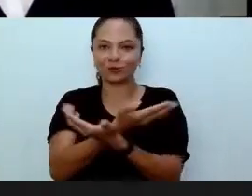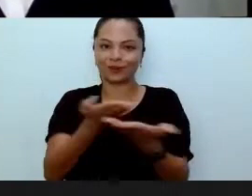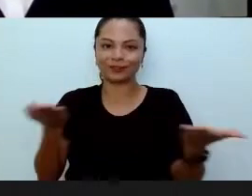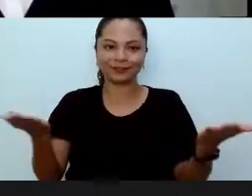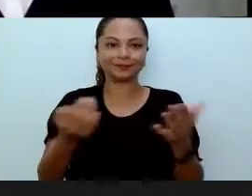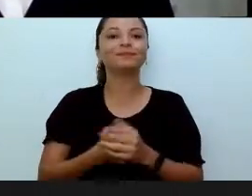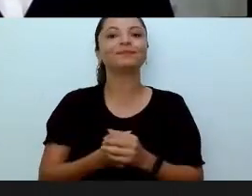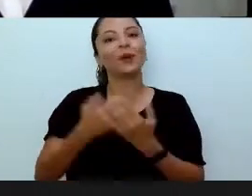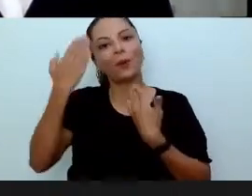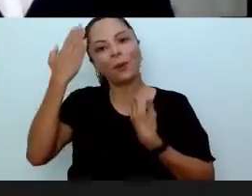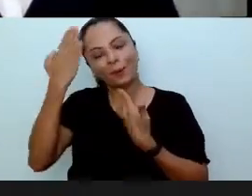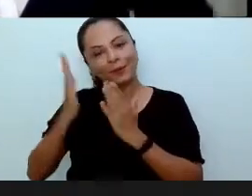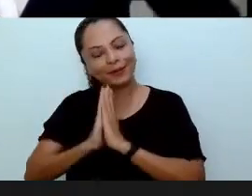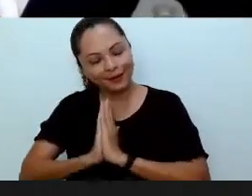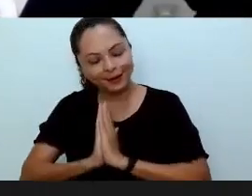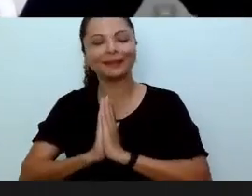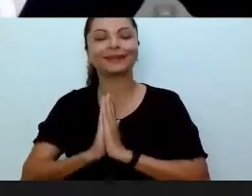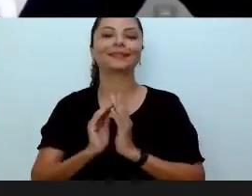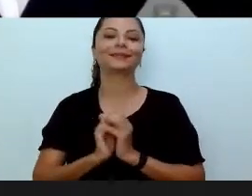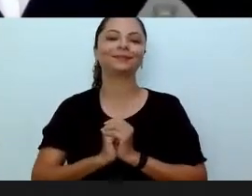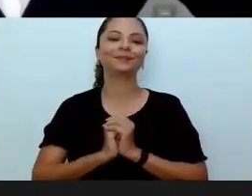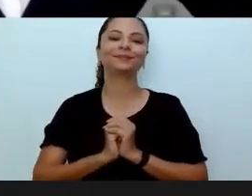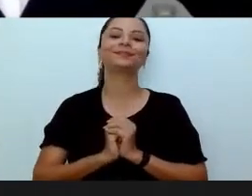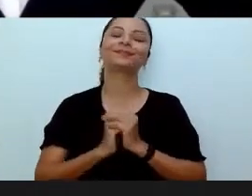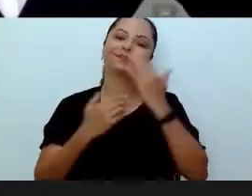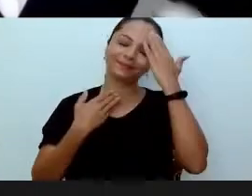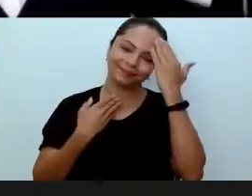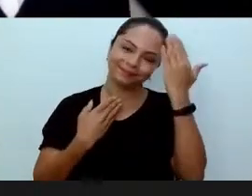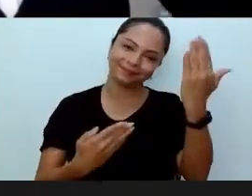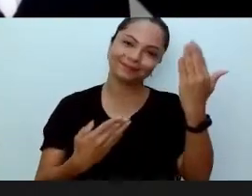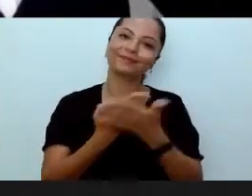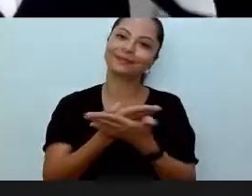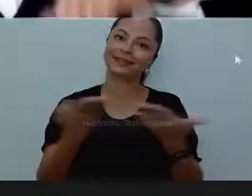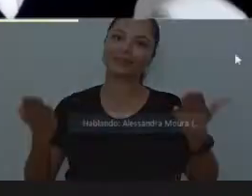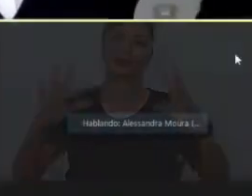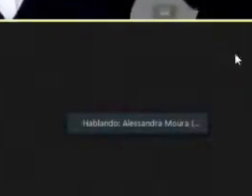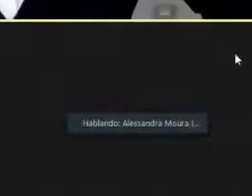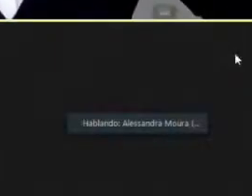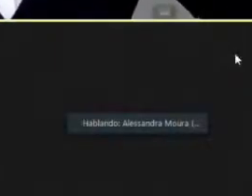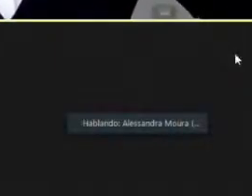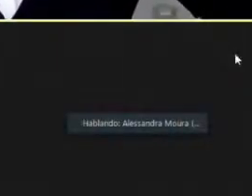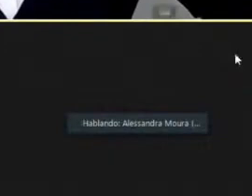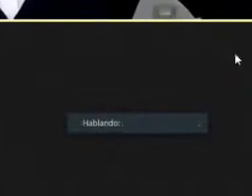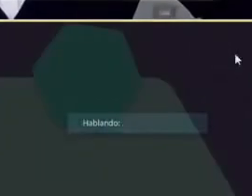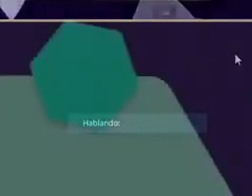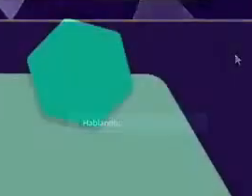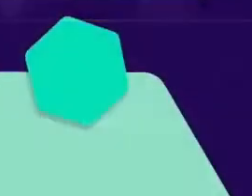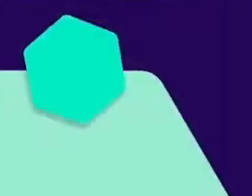for joining. Pleasure. Thank you, everybody. Bye-bye. Bye-bye.